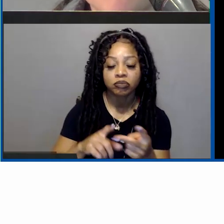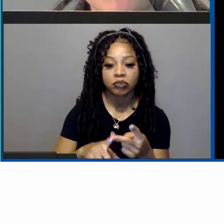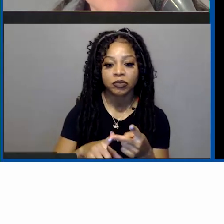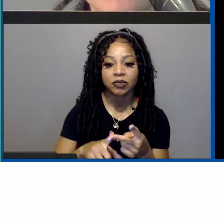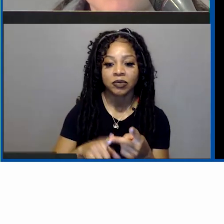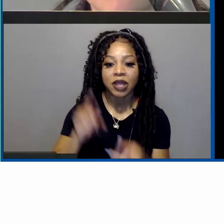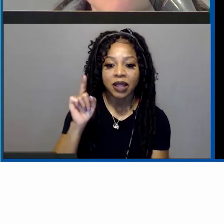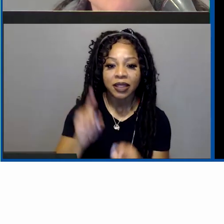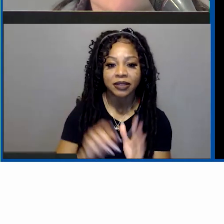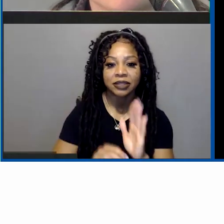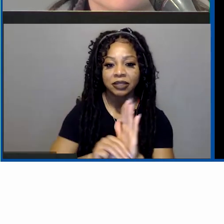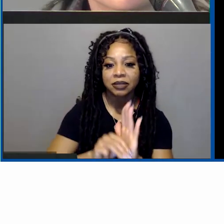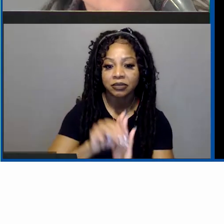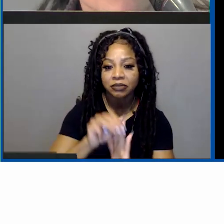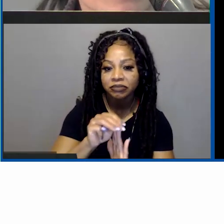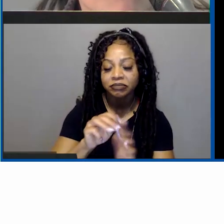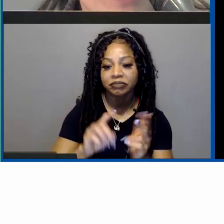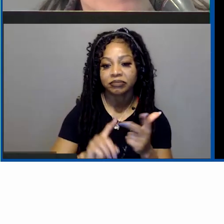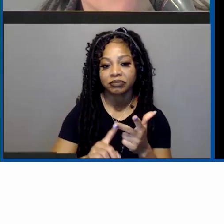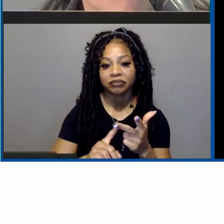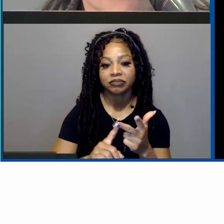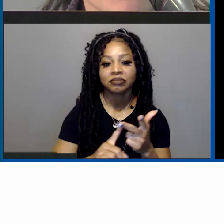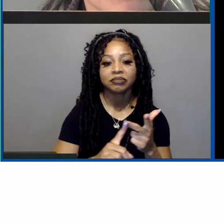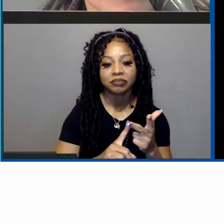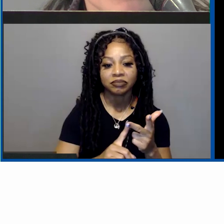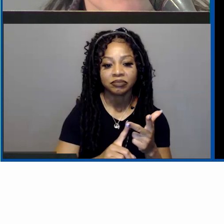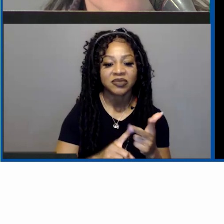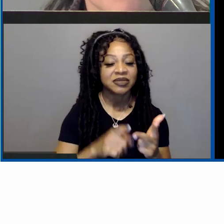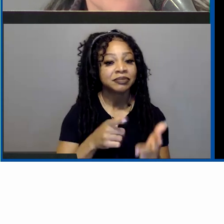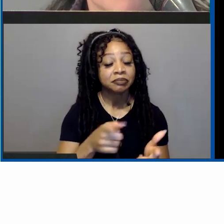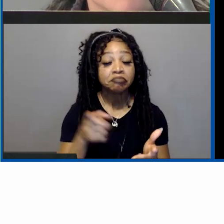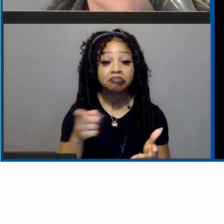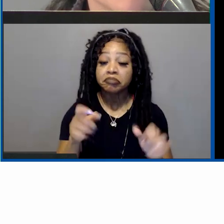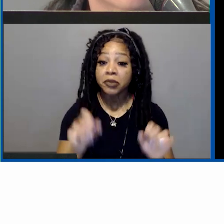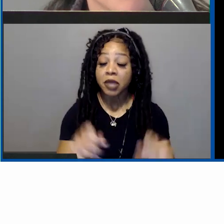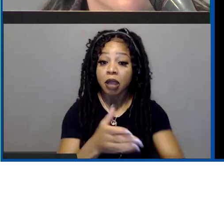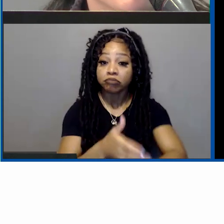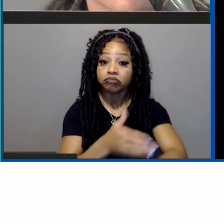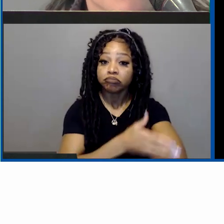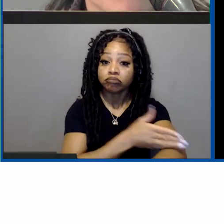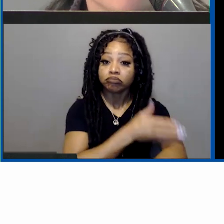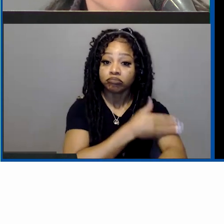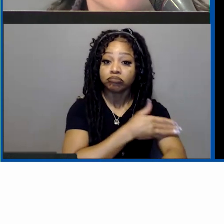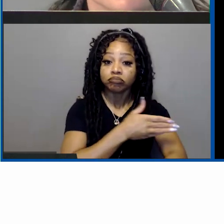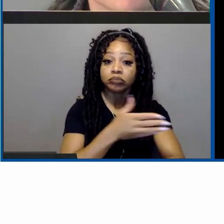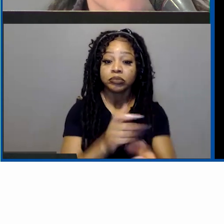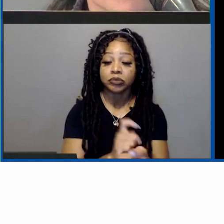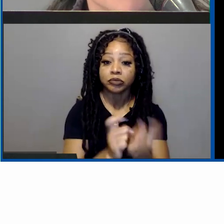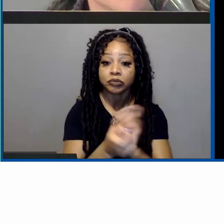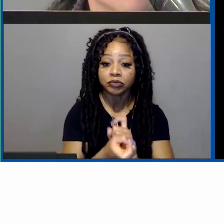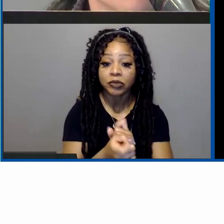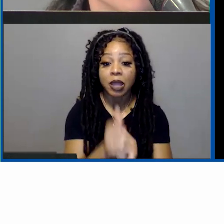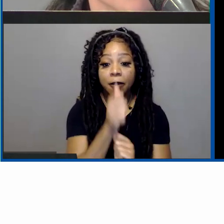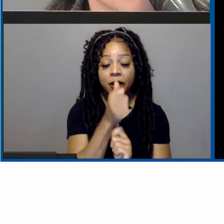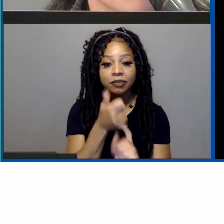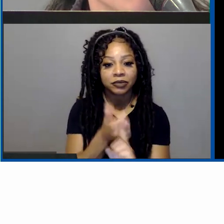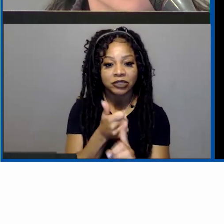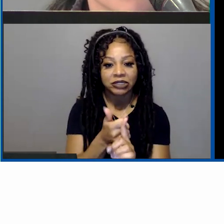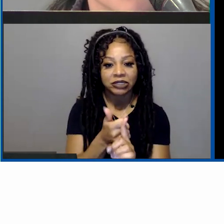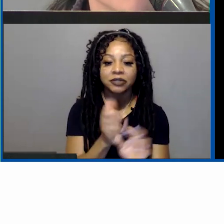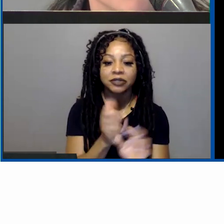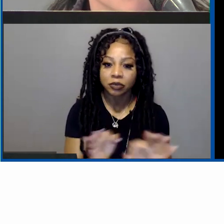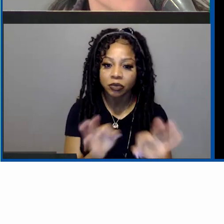decreased level of maturity, increased capacity for rehabilitation. And privacy itself is critical to promoting